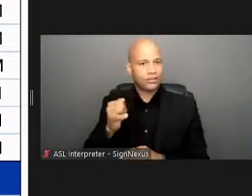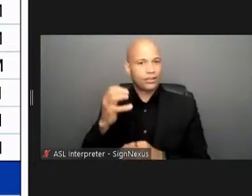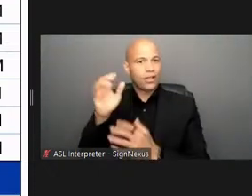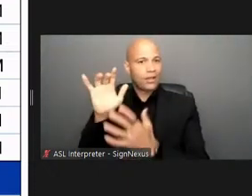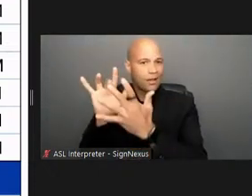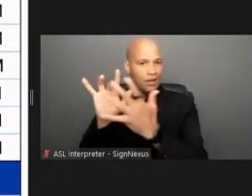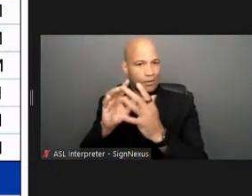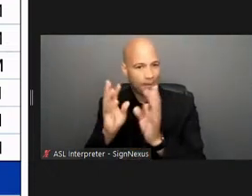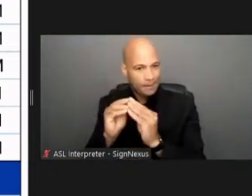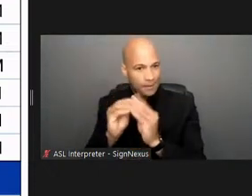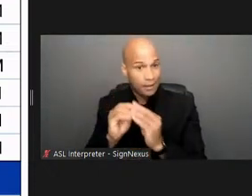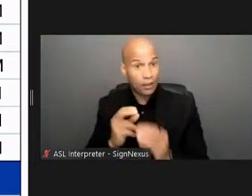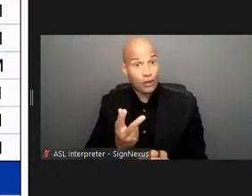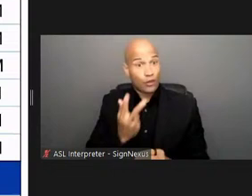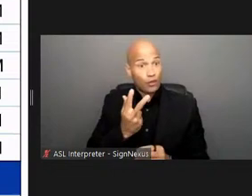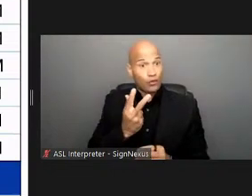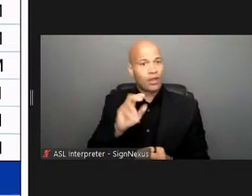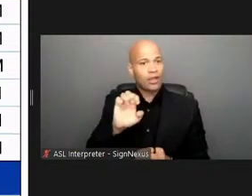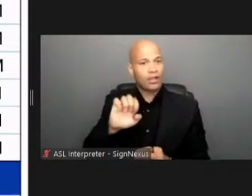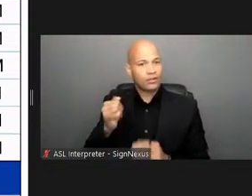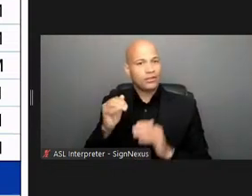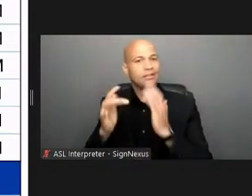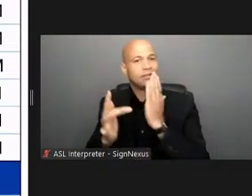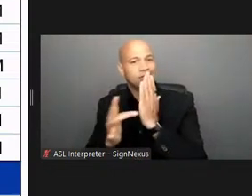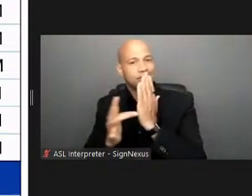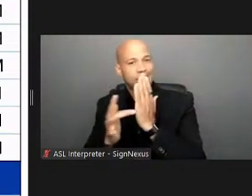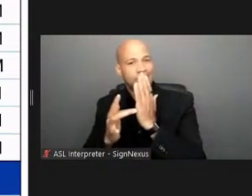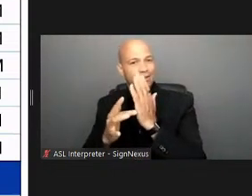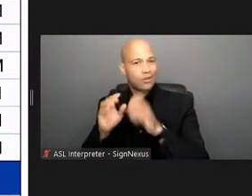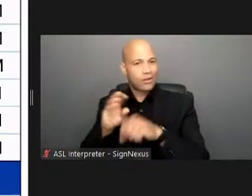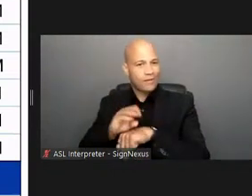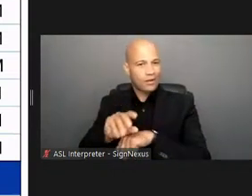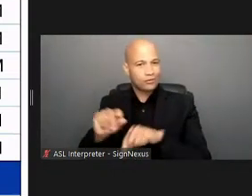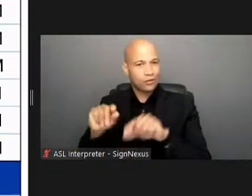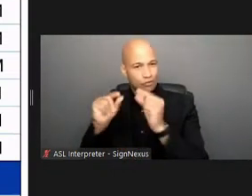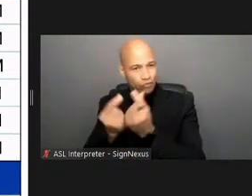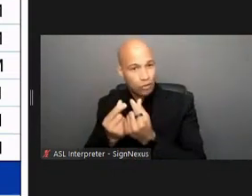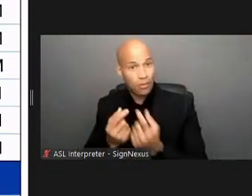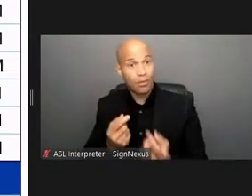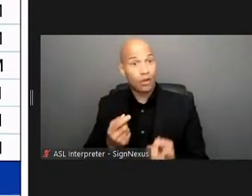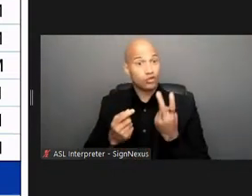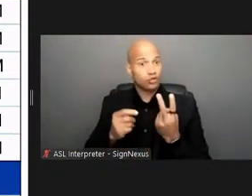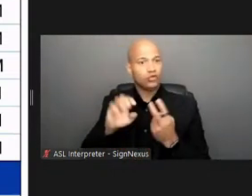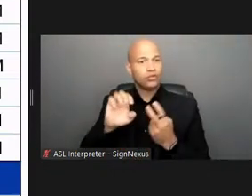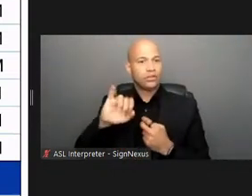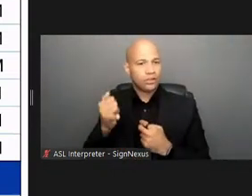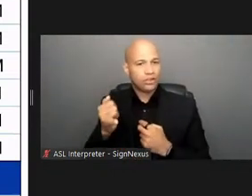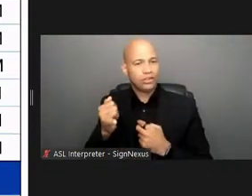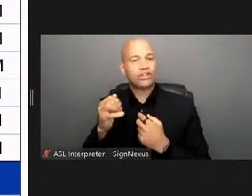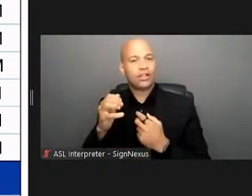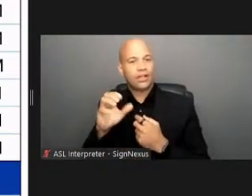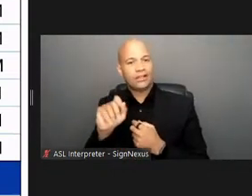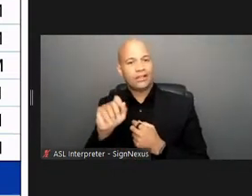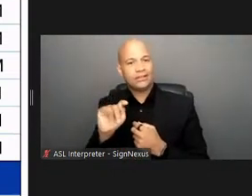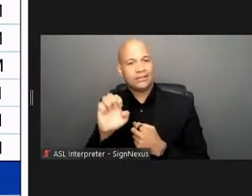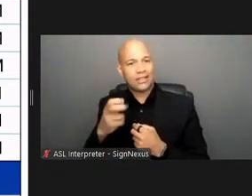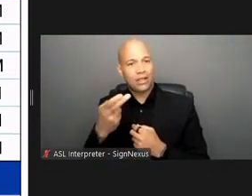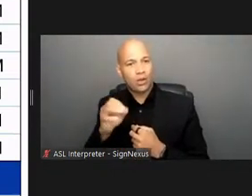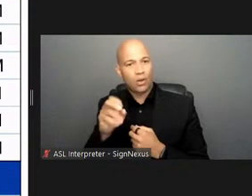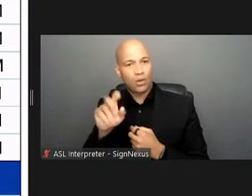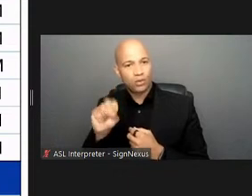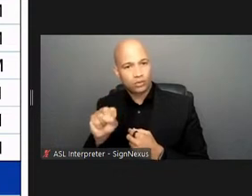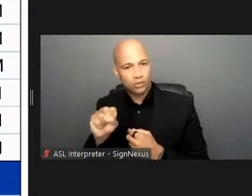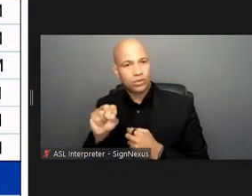meetings of the environmental justice technical Advisory Group and two meetings of the environmental justice stakeholder working group during the 19 public